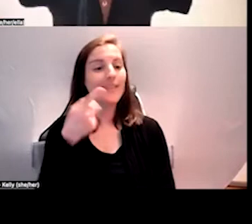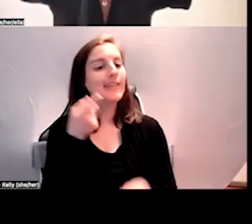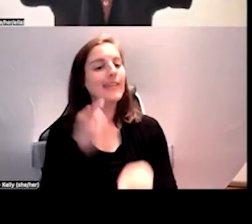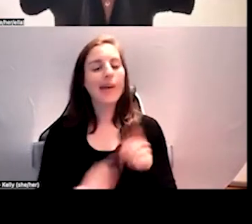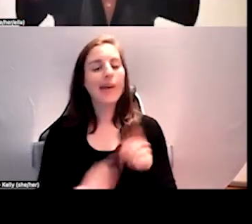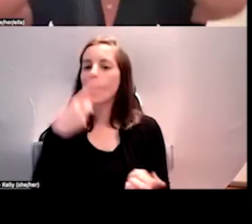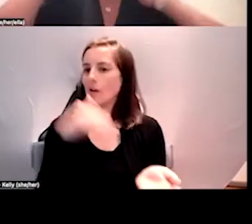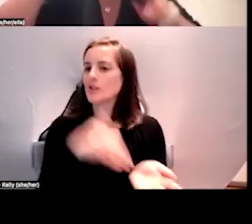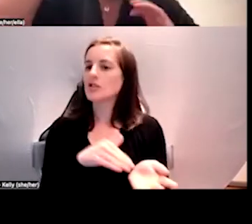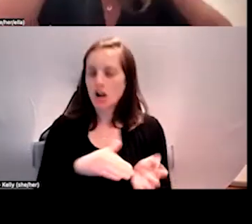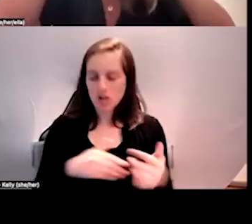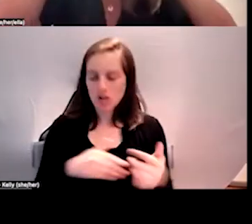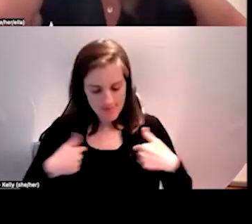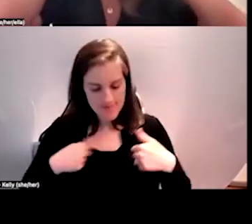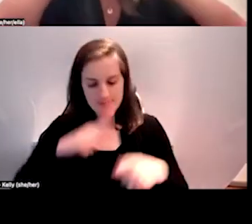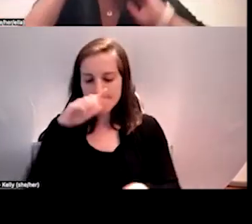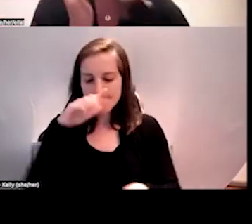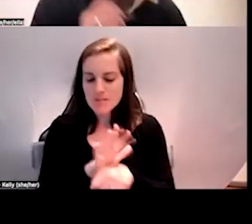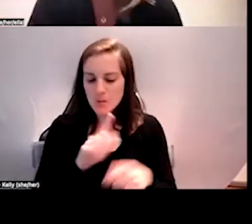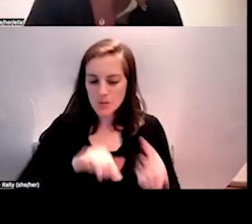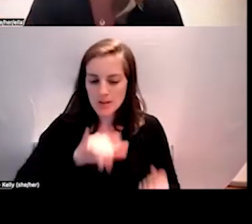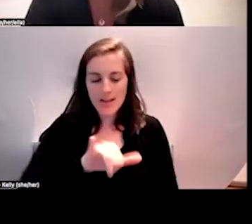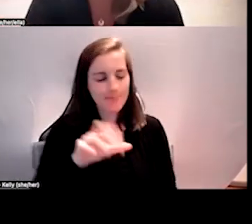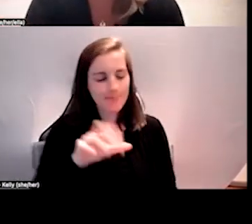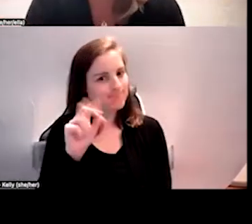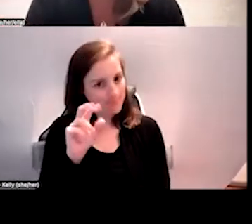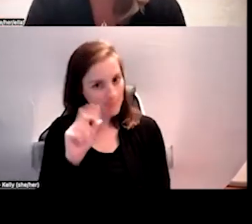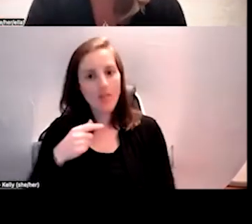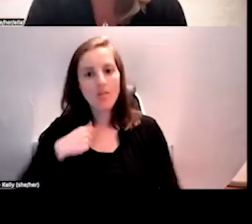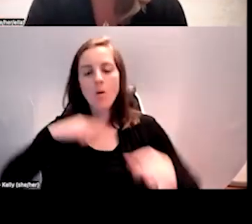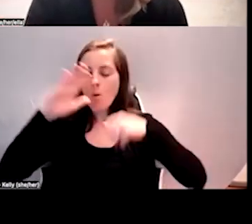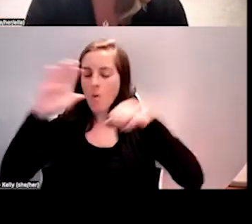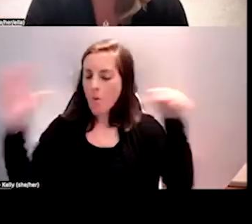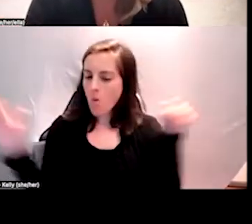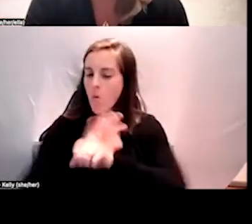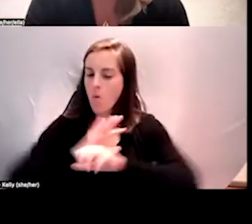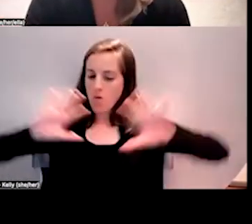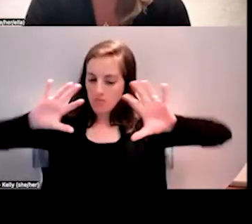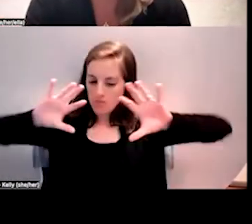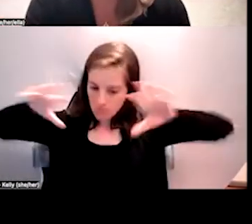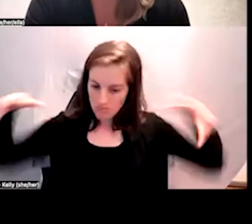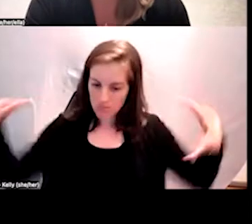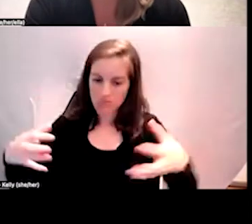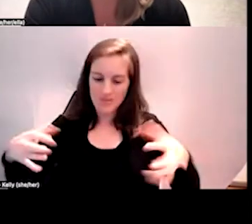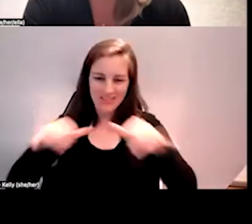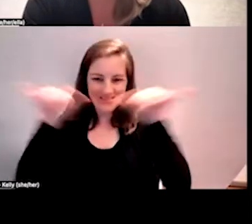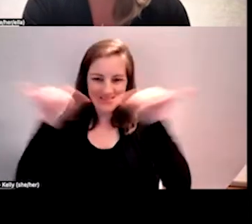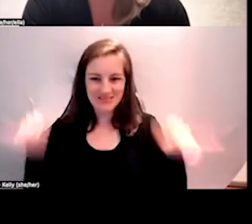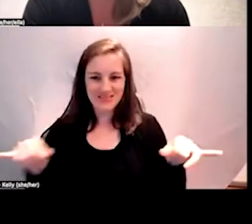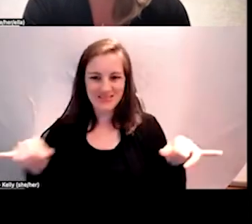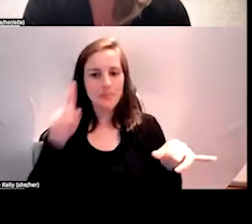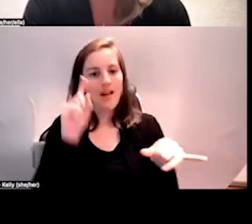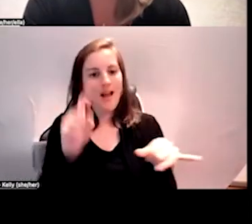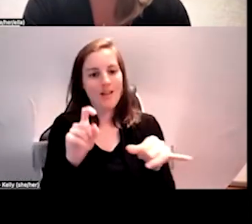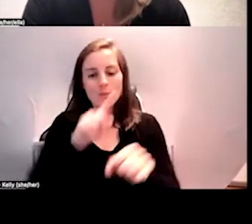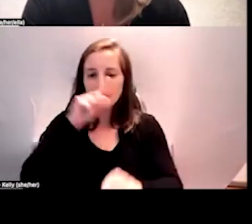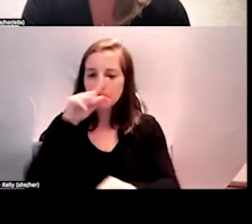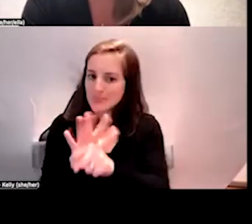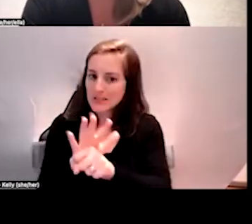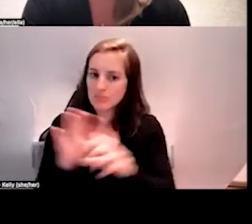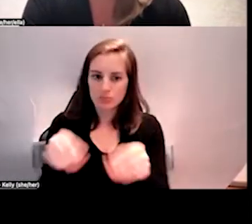commitment to being able to provide care that is trauma informed. This is operating with the lens